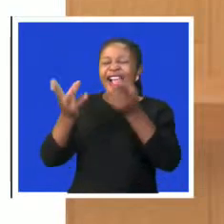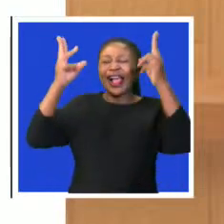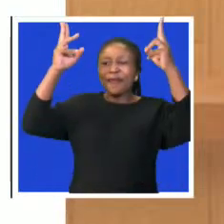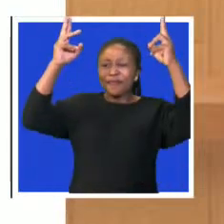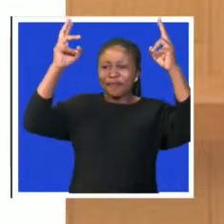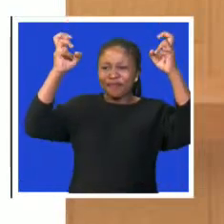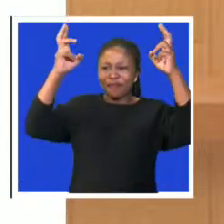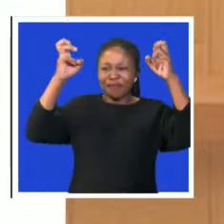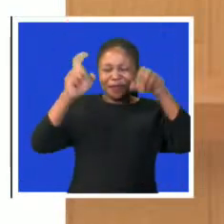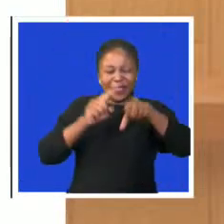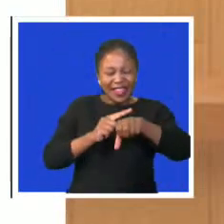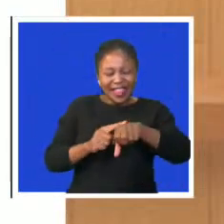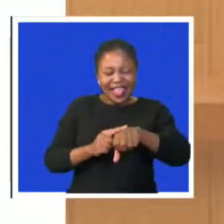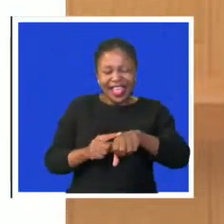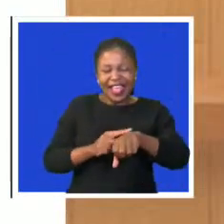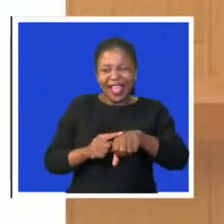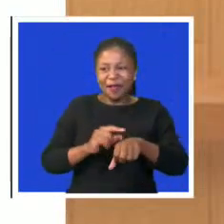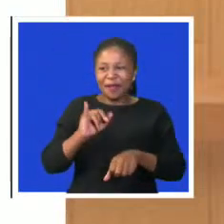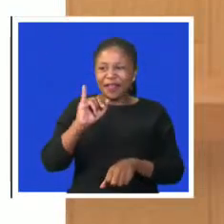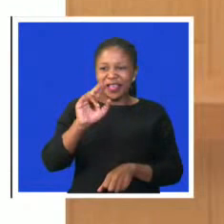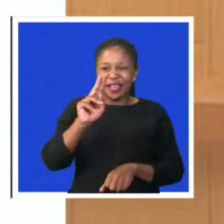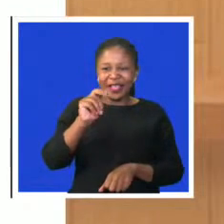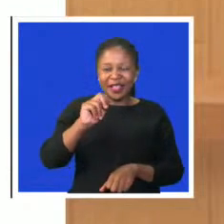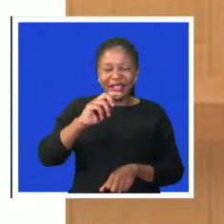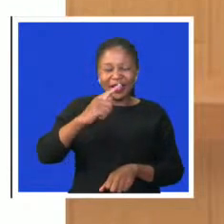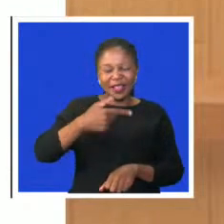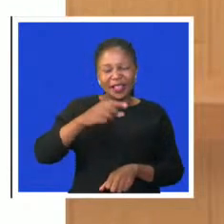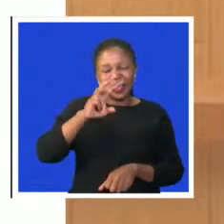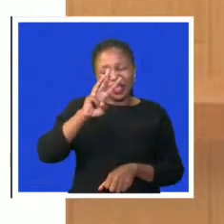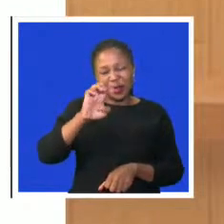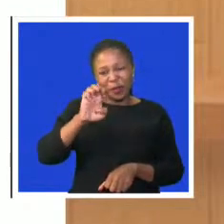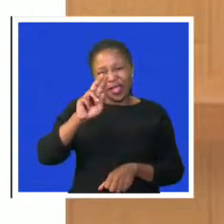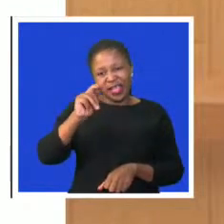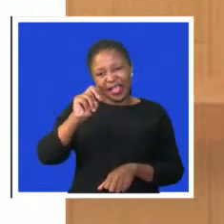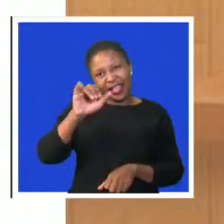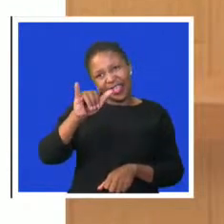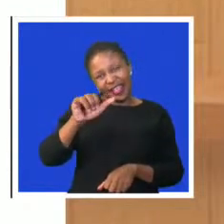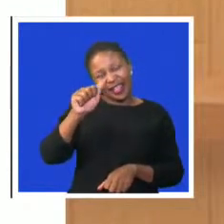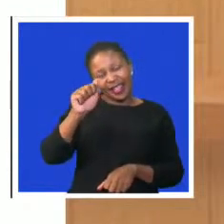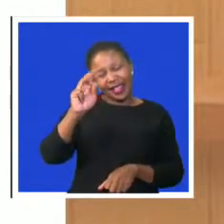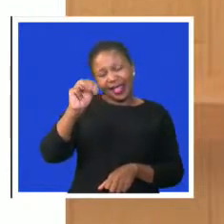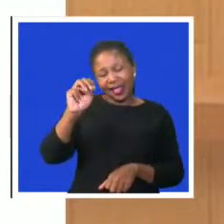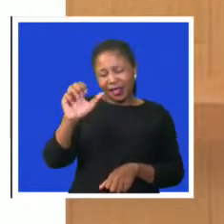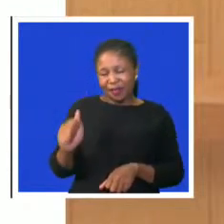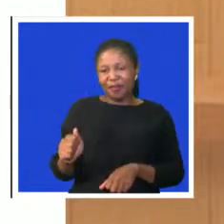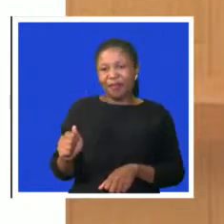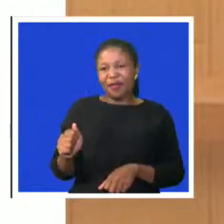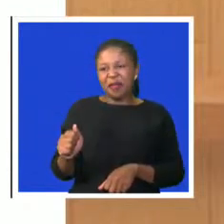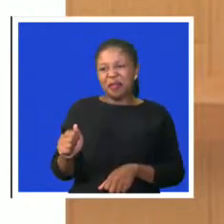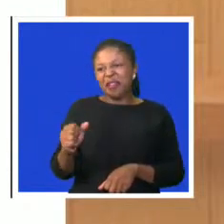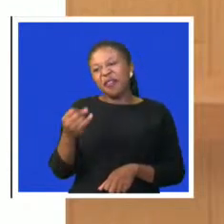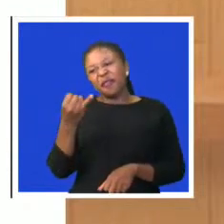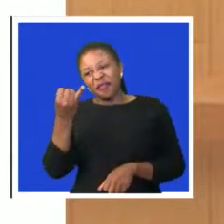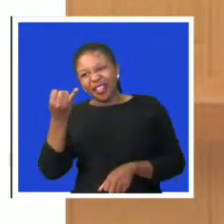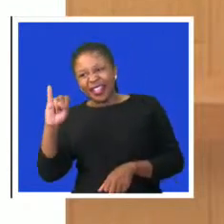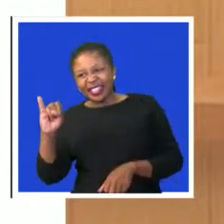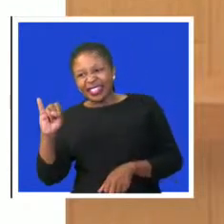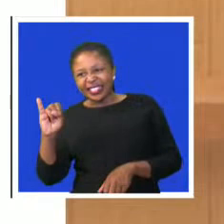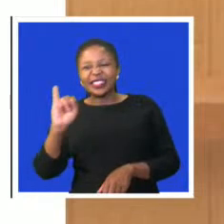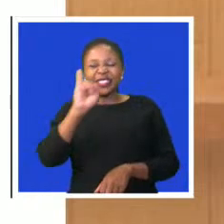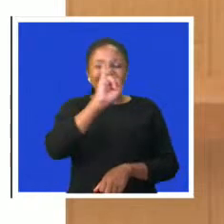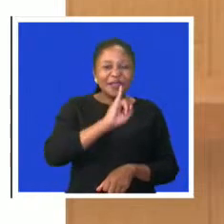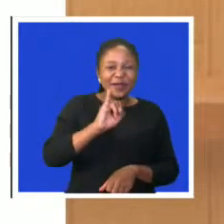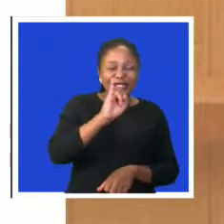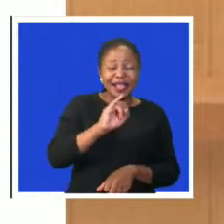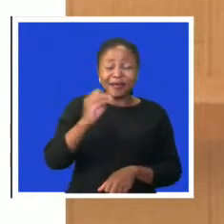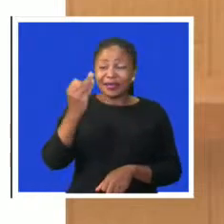we go on to say Ingwenyama Sobhuza II, Ingwenyama King Mswati III.